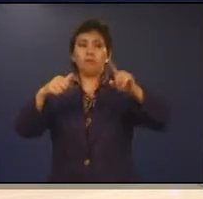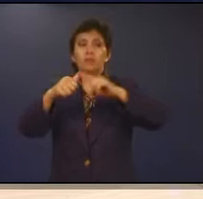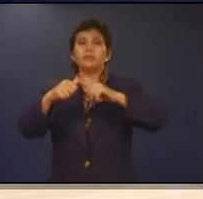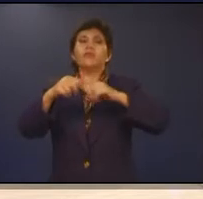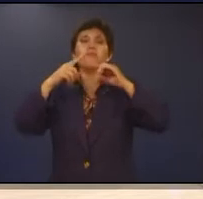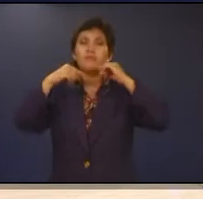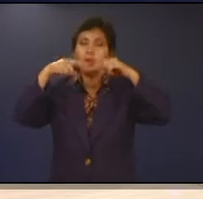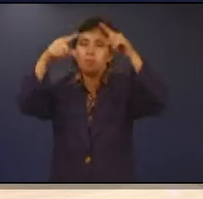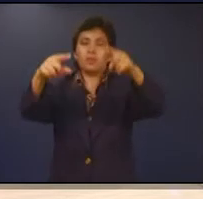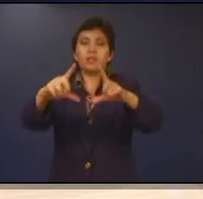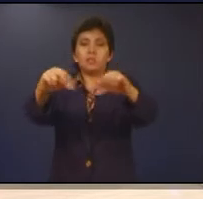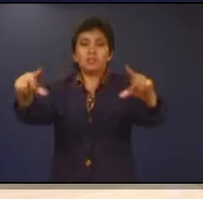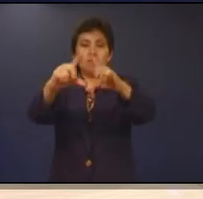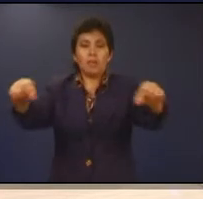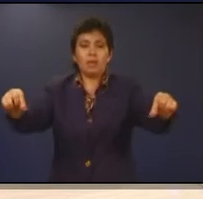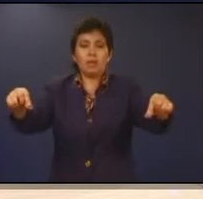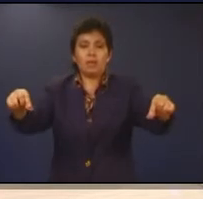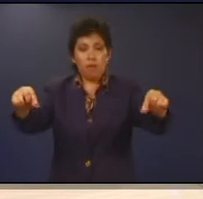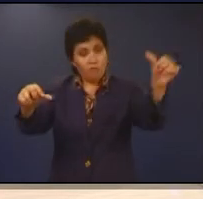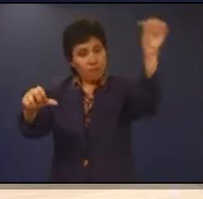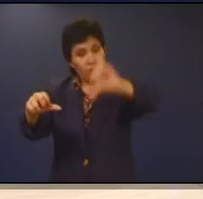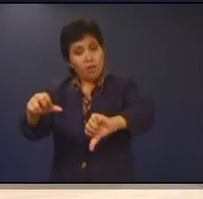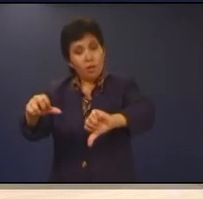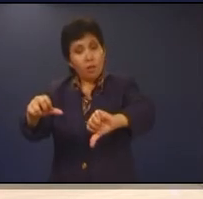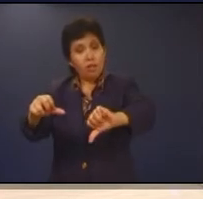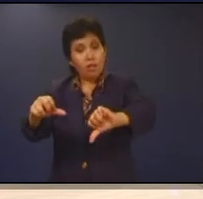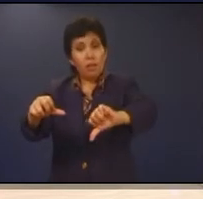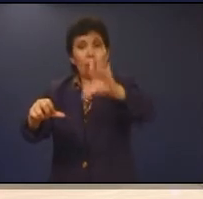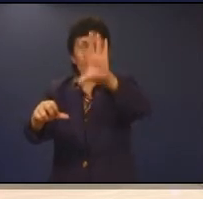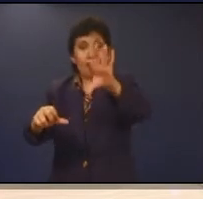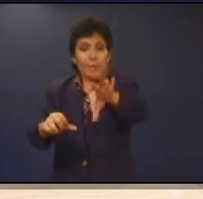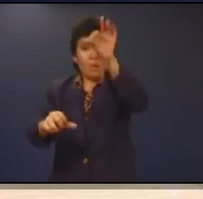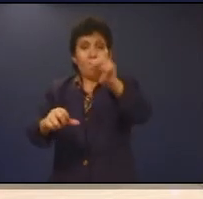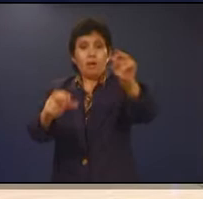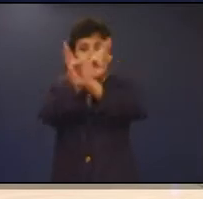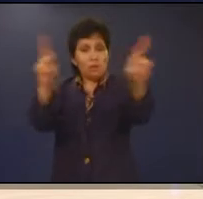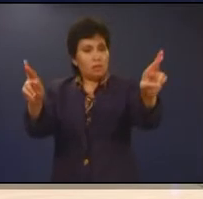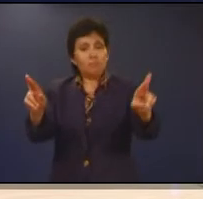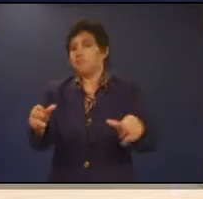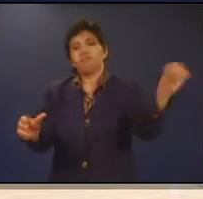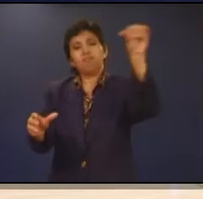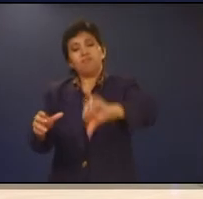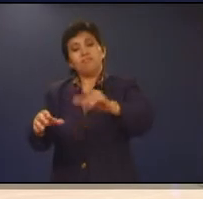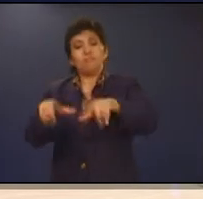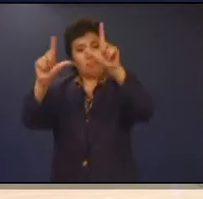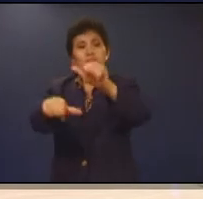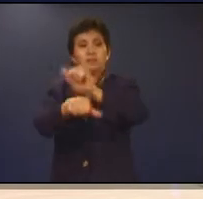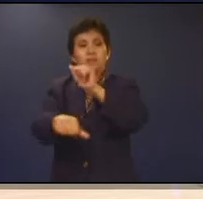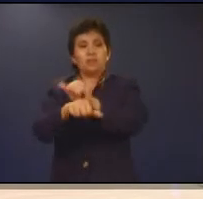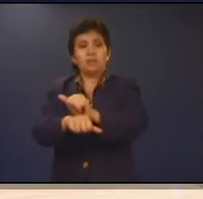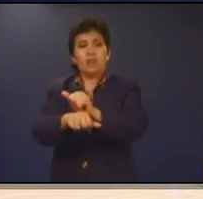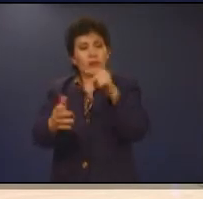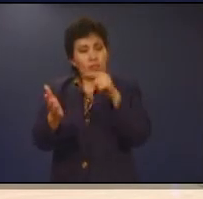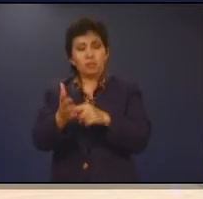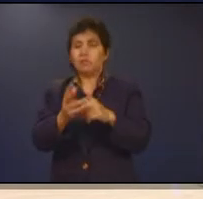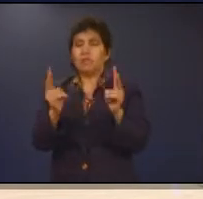one is in Japan. Once they fail election, they would resign for the post. They attribute very